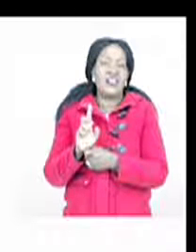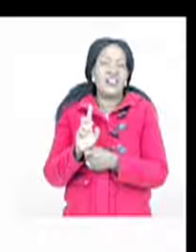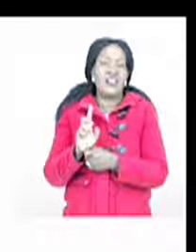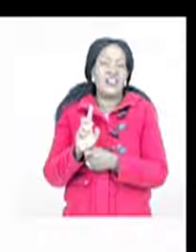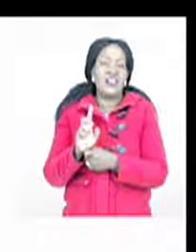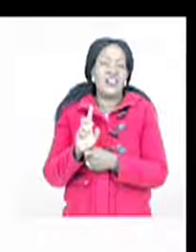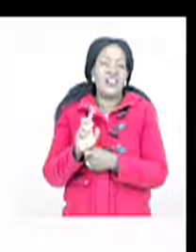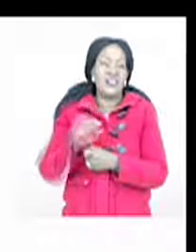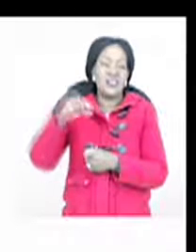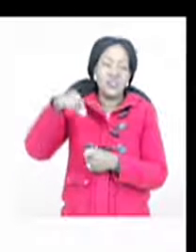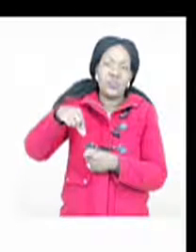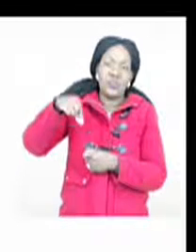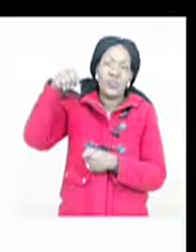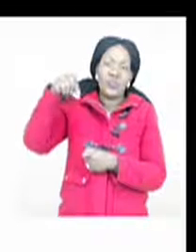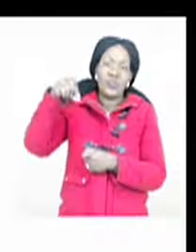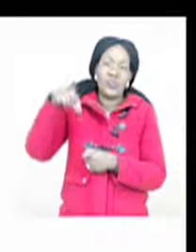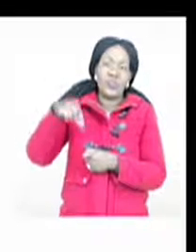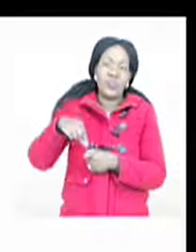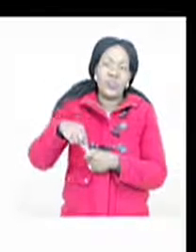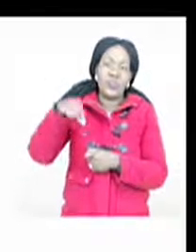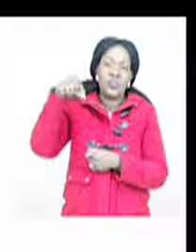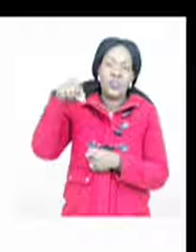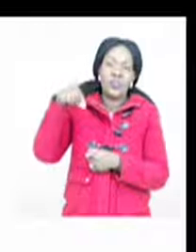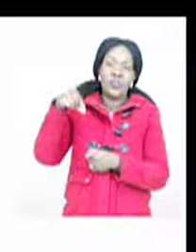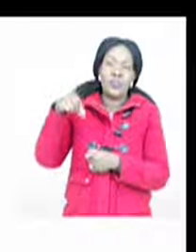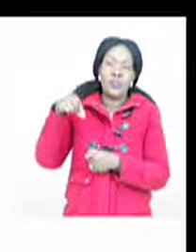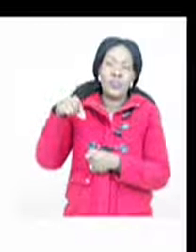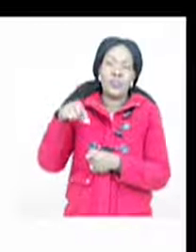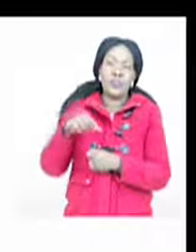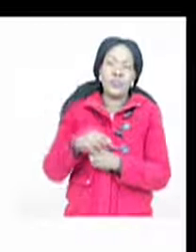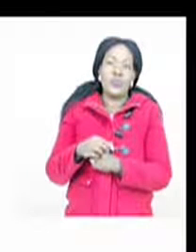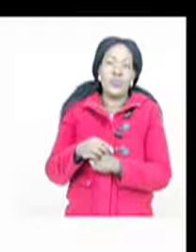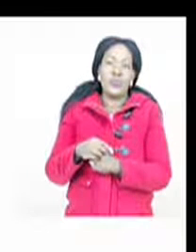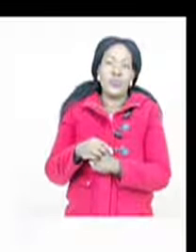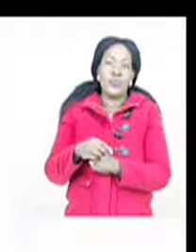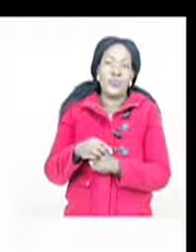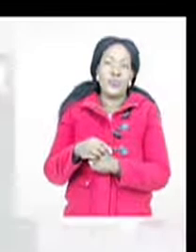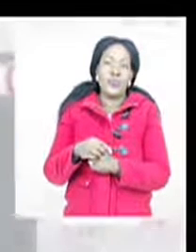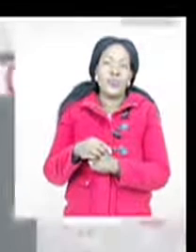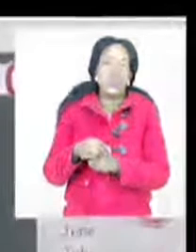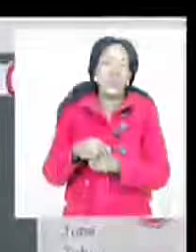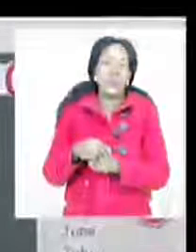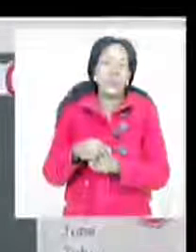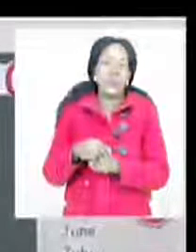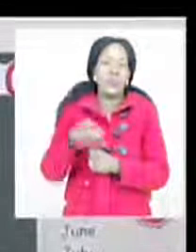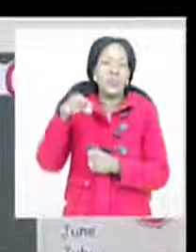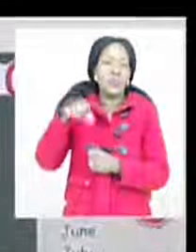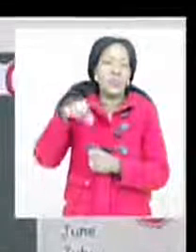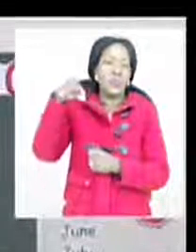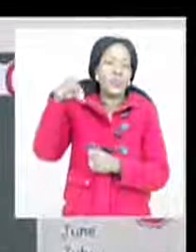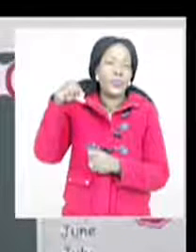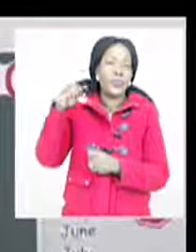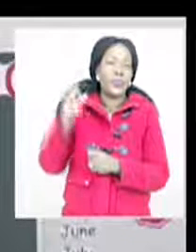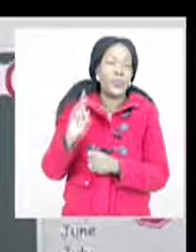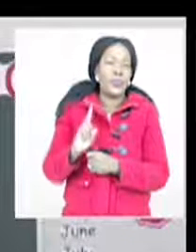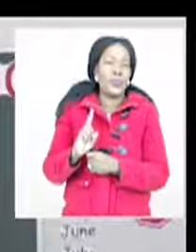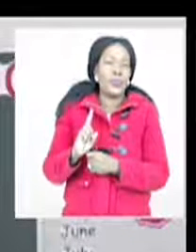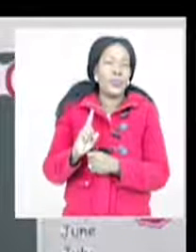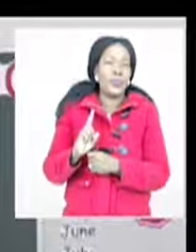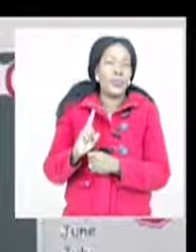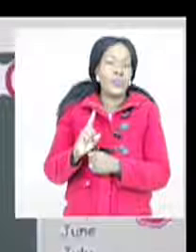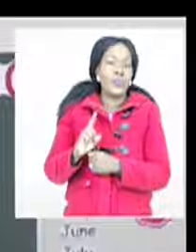kwa, a kwa. Let's take a quick look at the kwa. What did I just say?